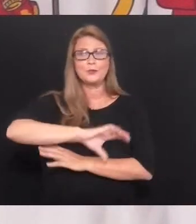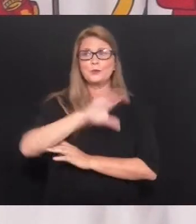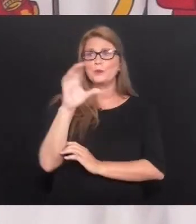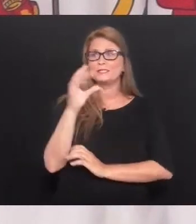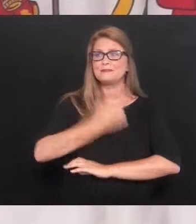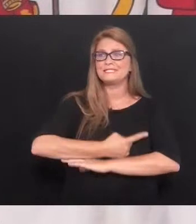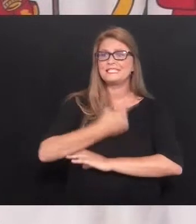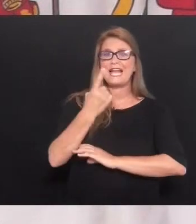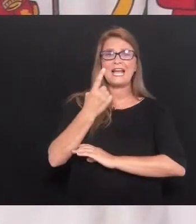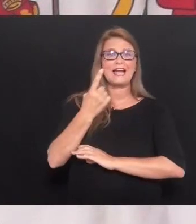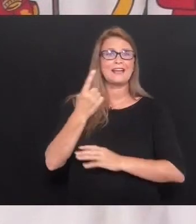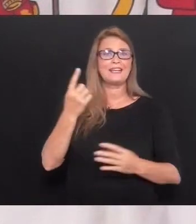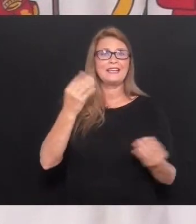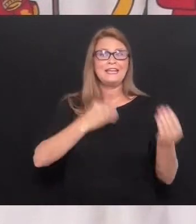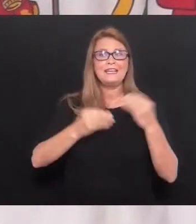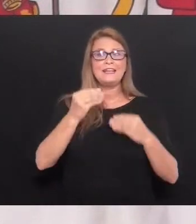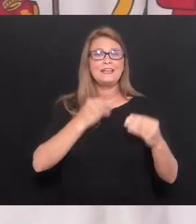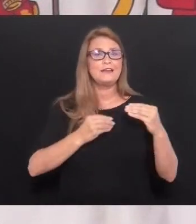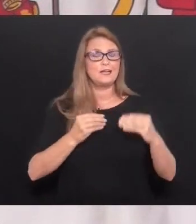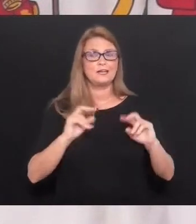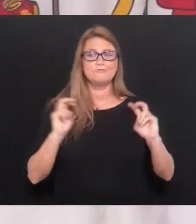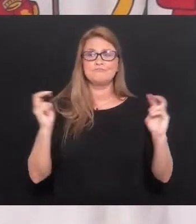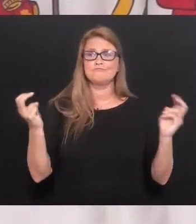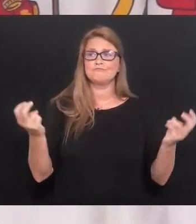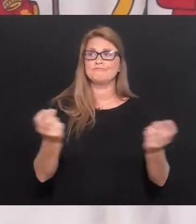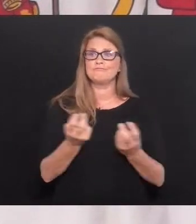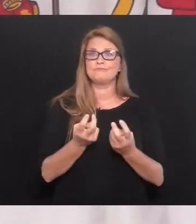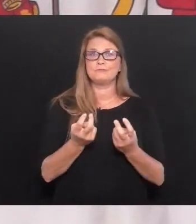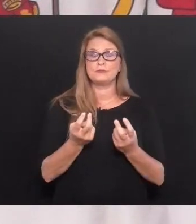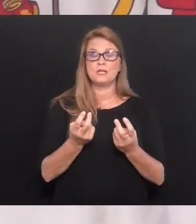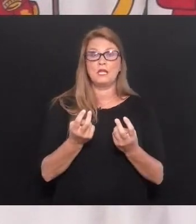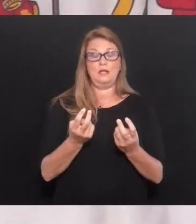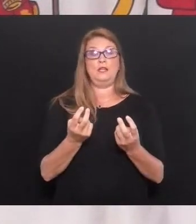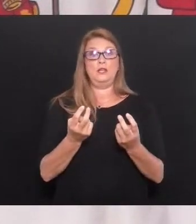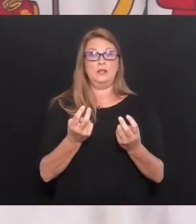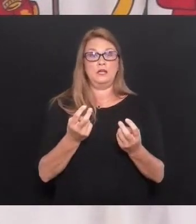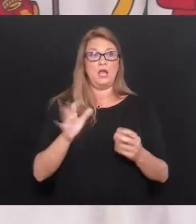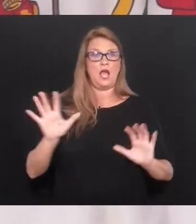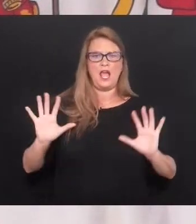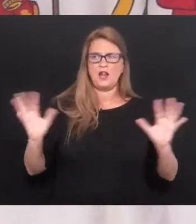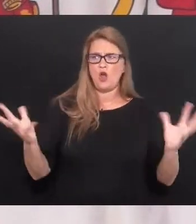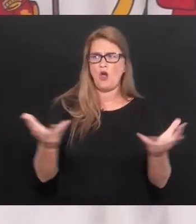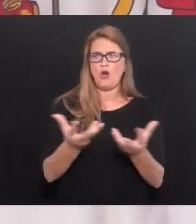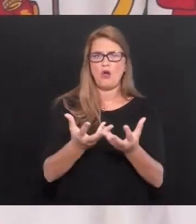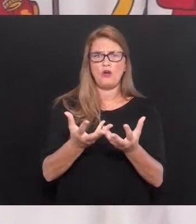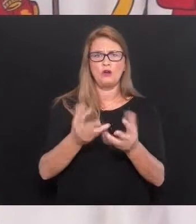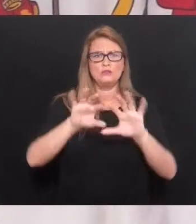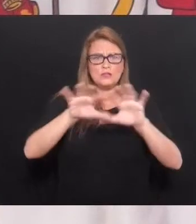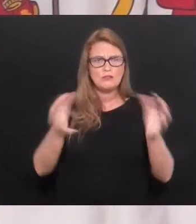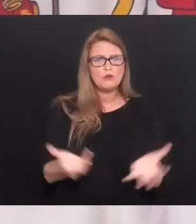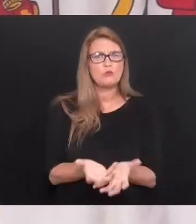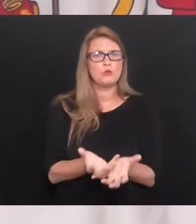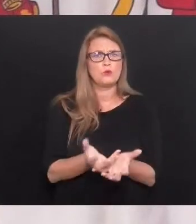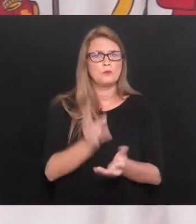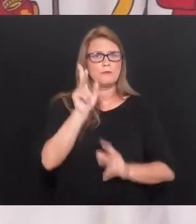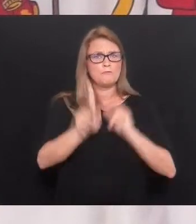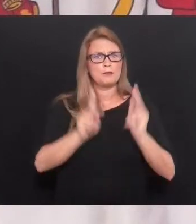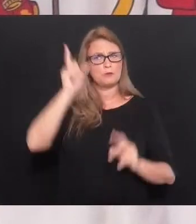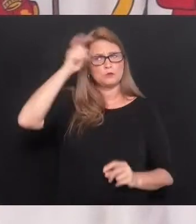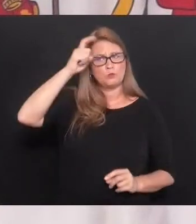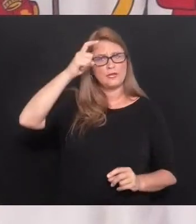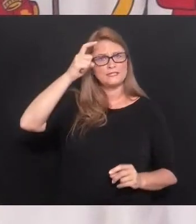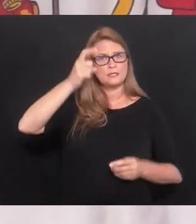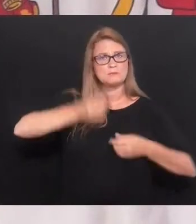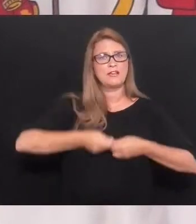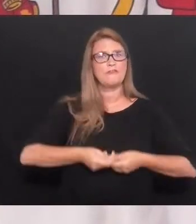Day. Just think of the wisdom that these people right here passed on to